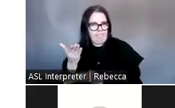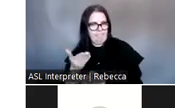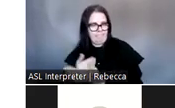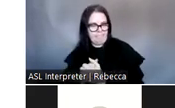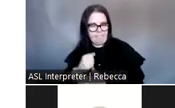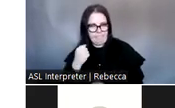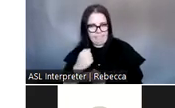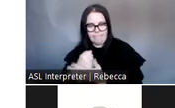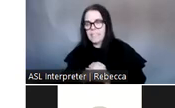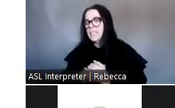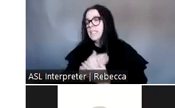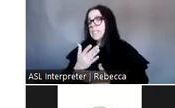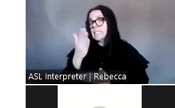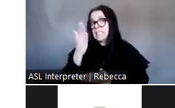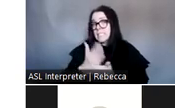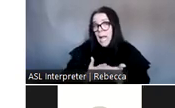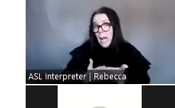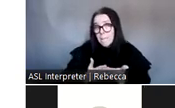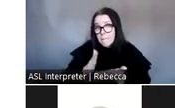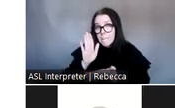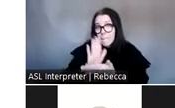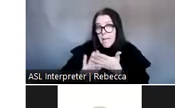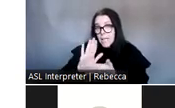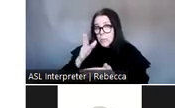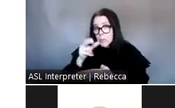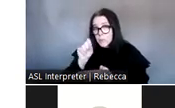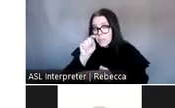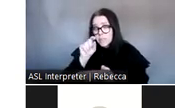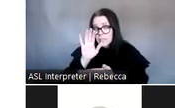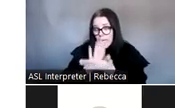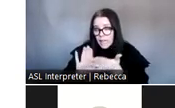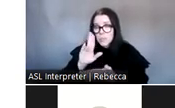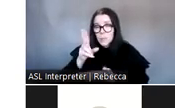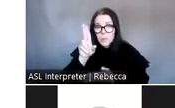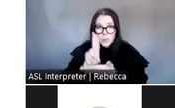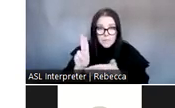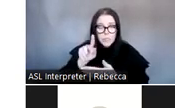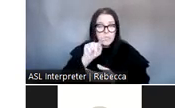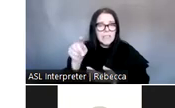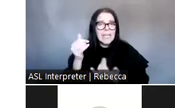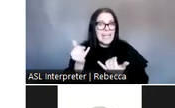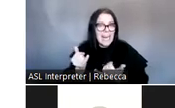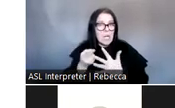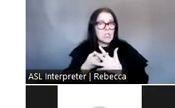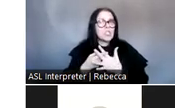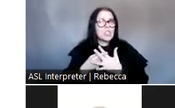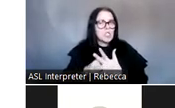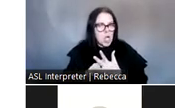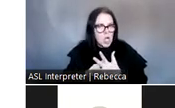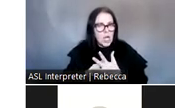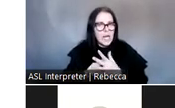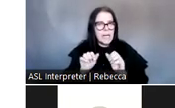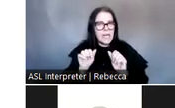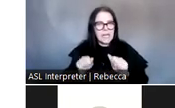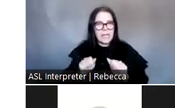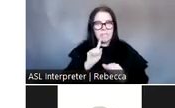Some post-secondary institutions are now having the capacity and the ability to